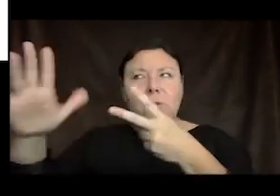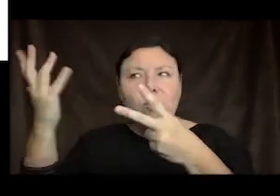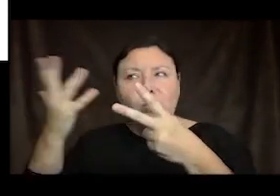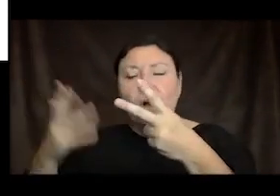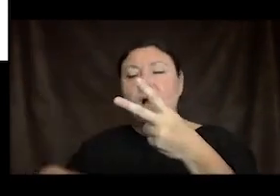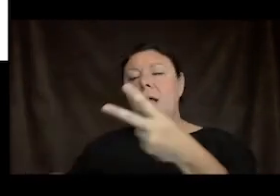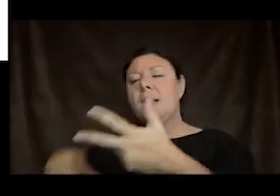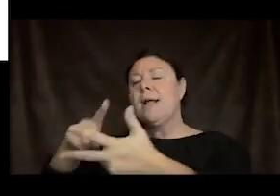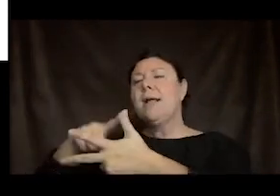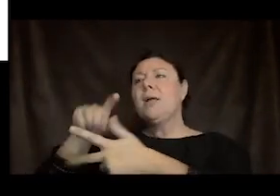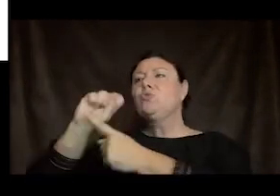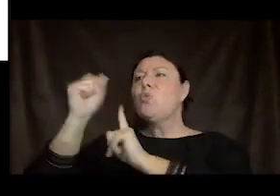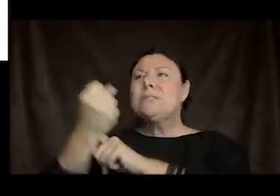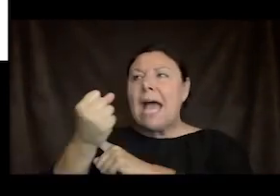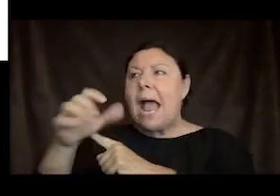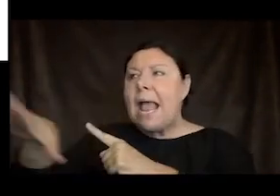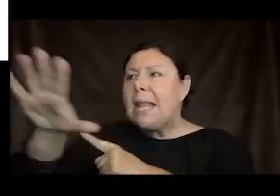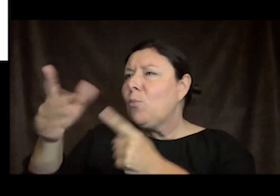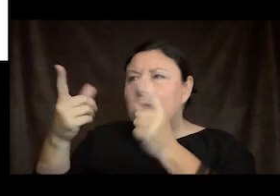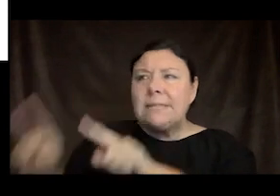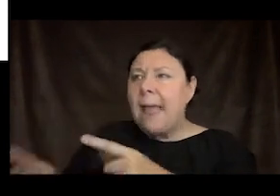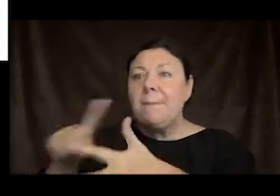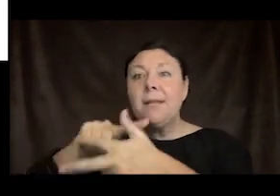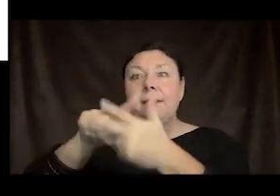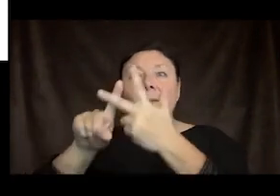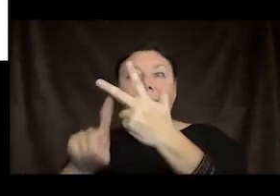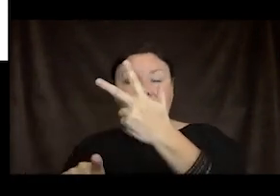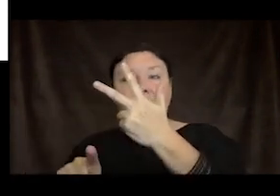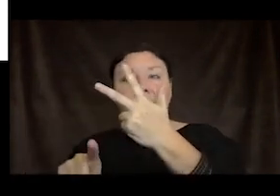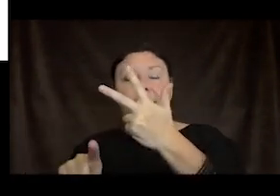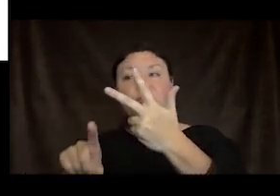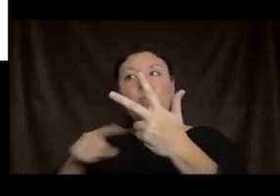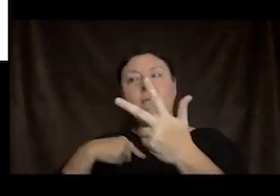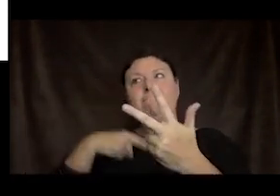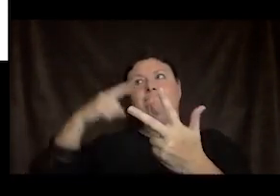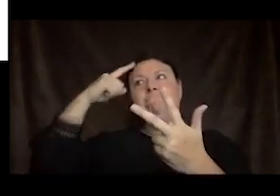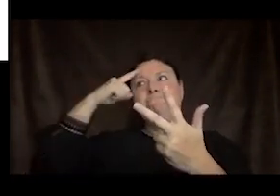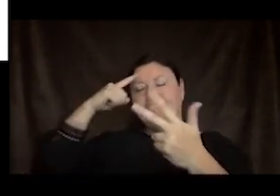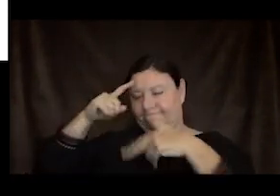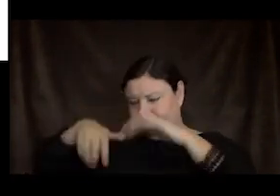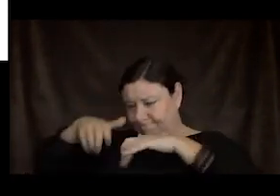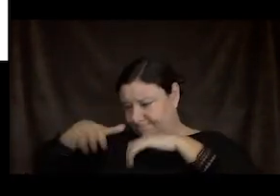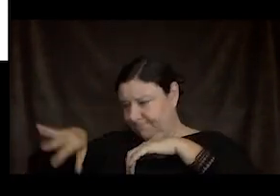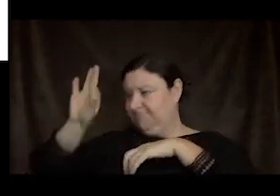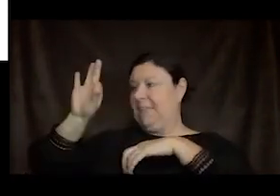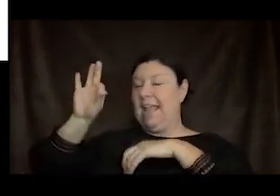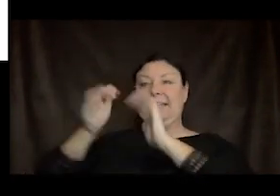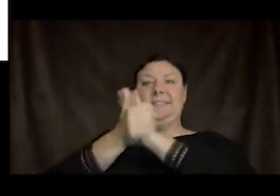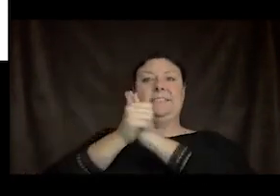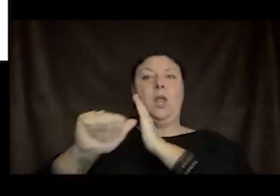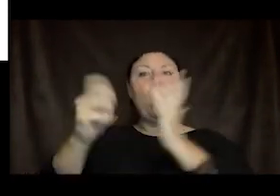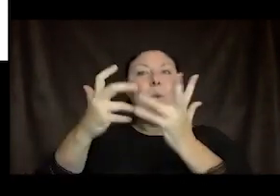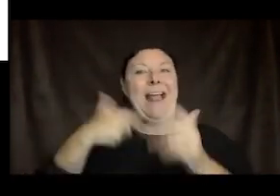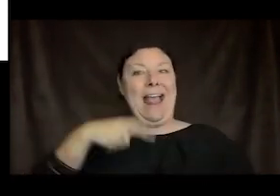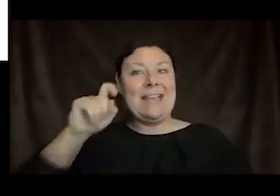is happening. And so now what part of this literacy skill do I need to not only make sense of it and to understand